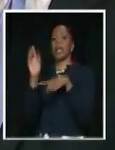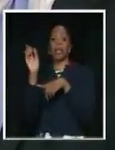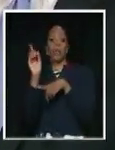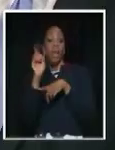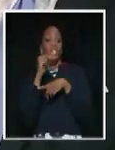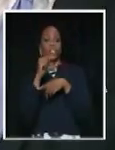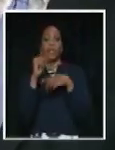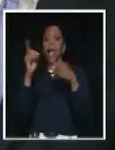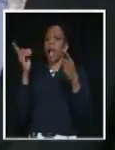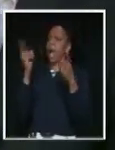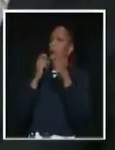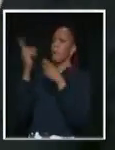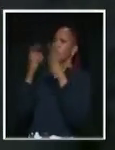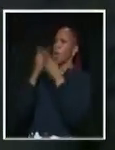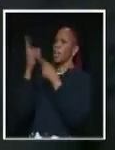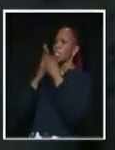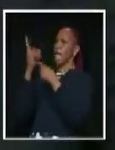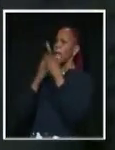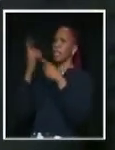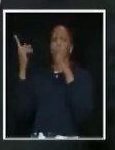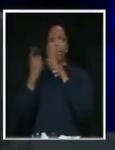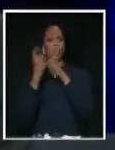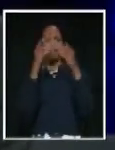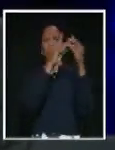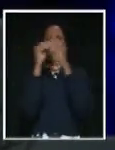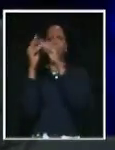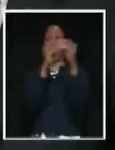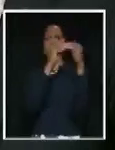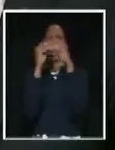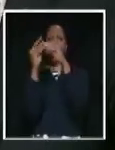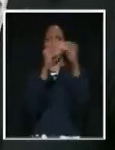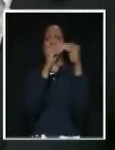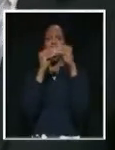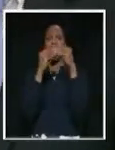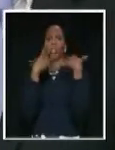Conservative Party line. How many questions does he get to ask? The Conservative Party that opposes a woman's right